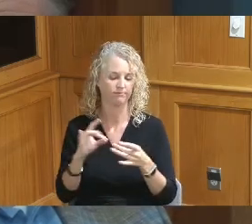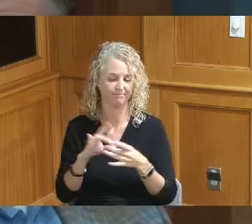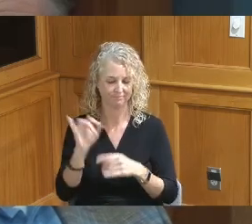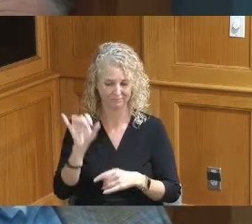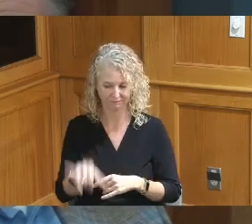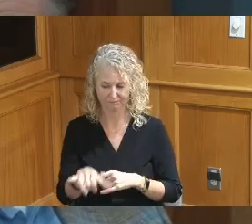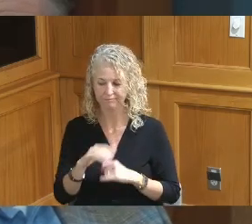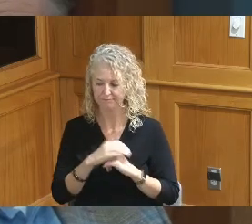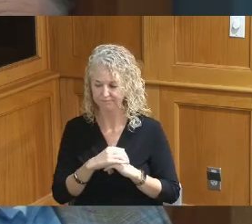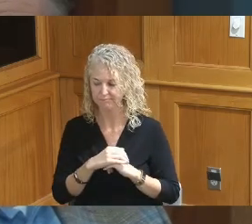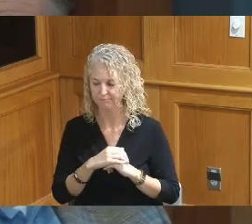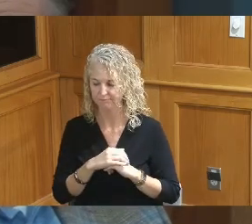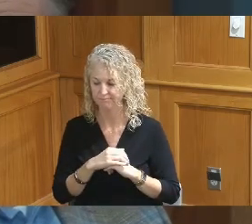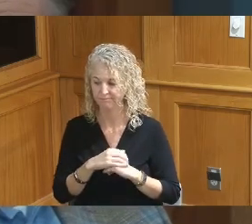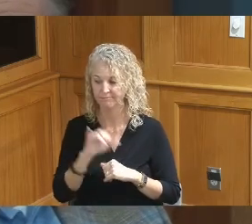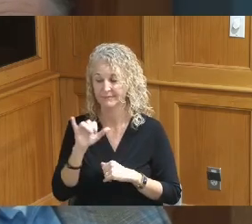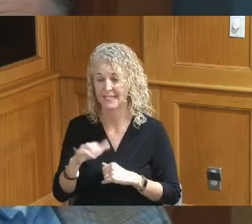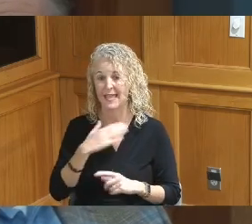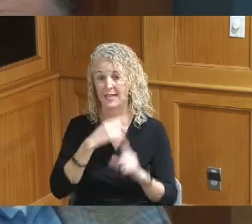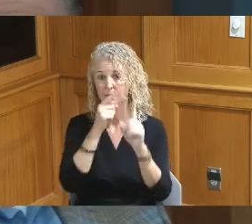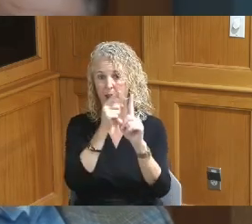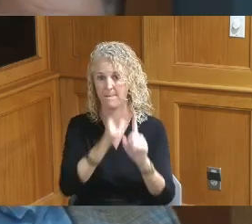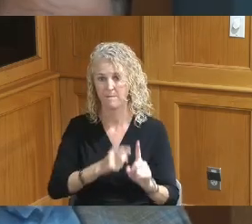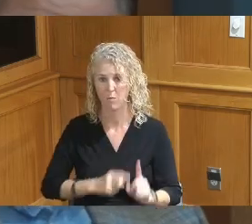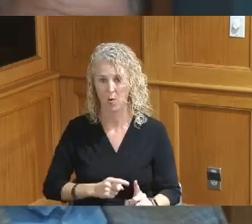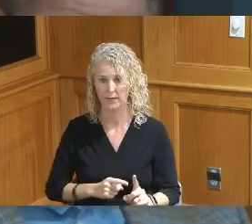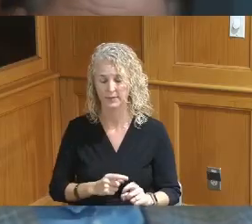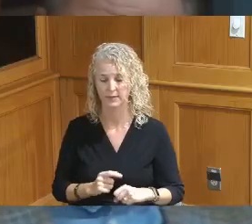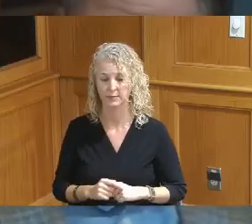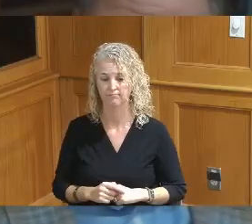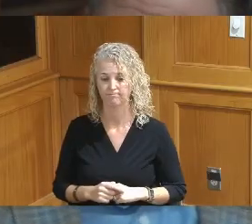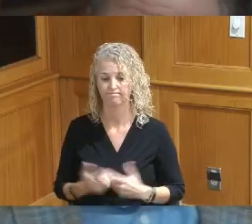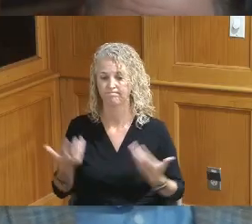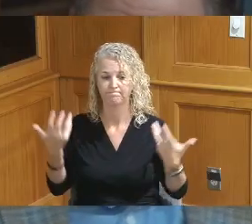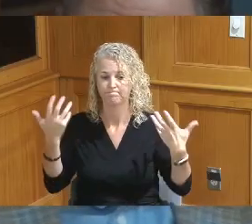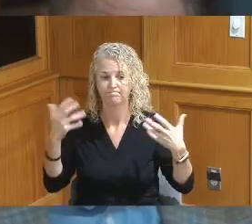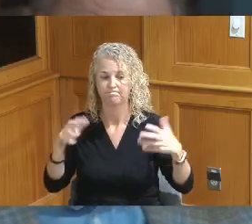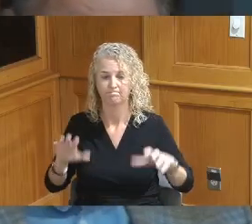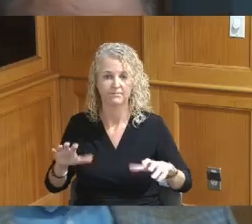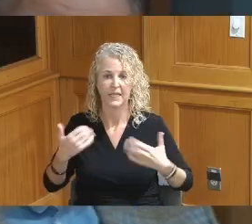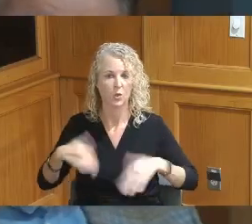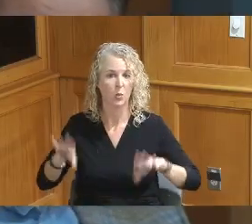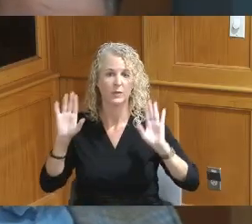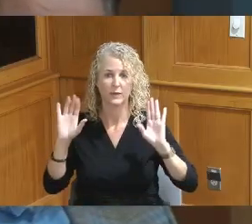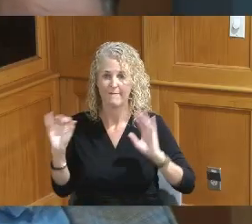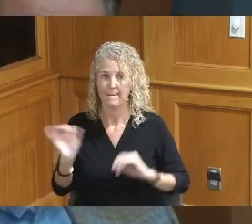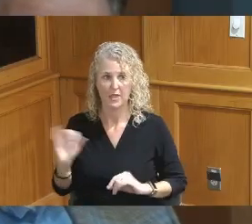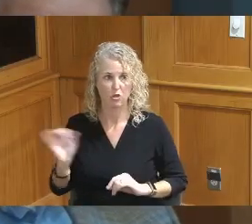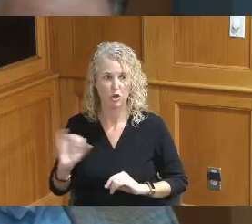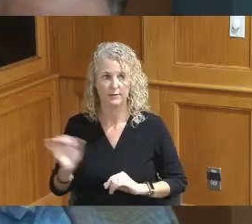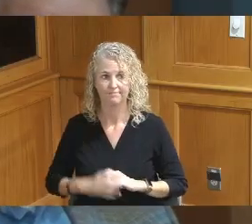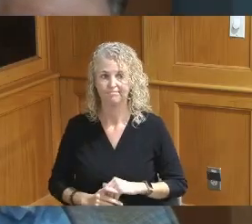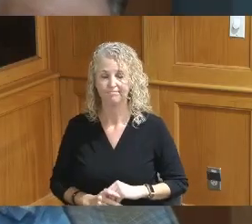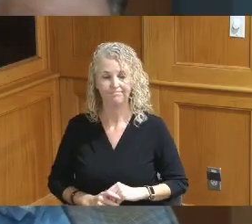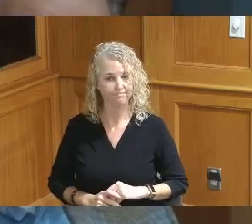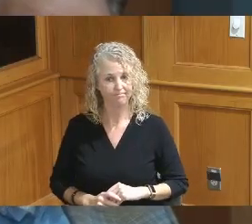to point those out. So those are my points. I don't want to give up on it either. Maybe there's